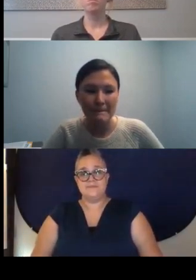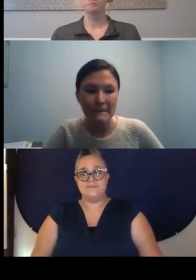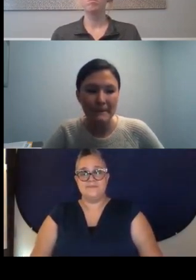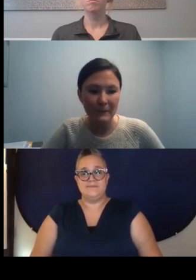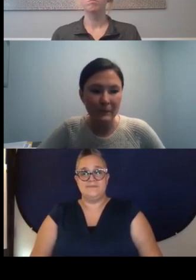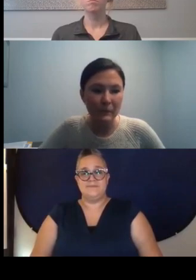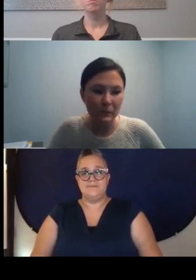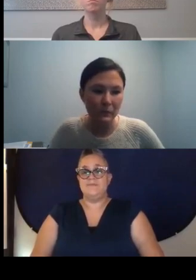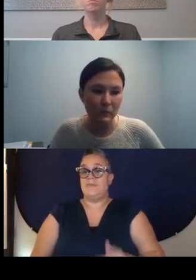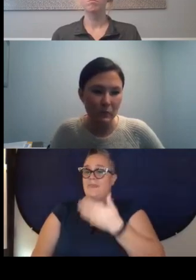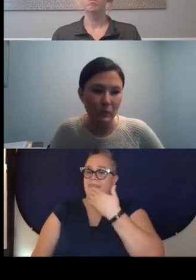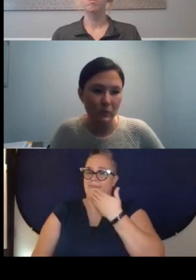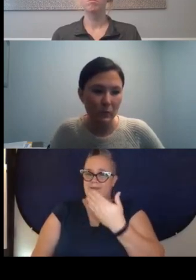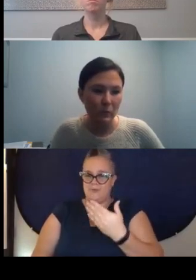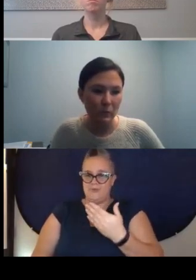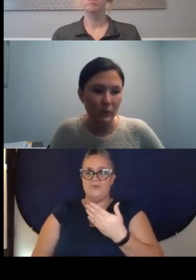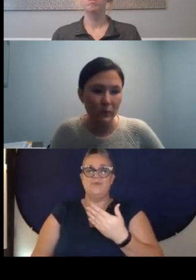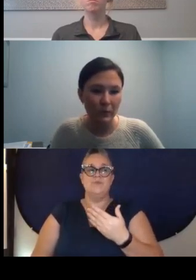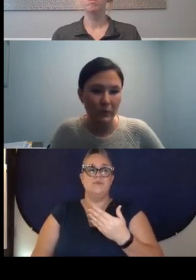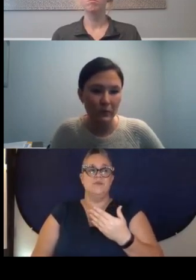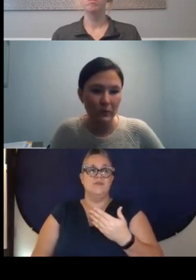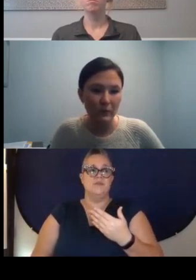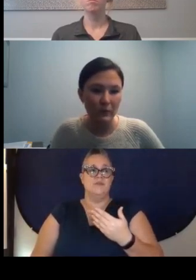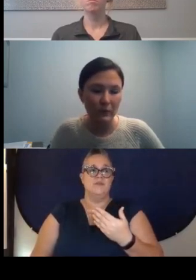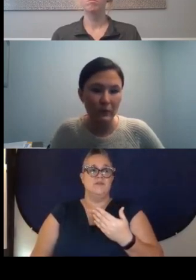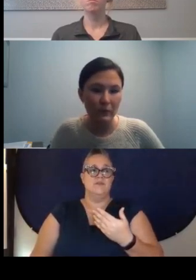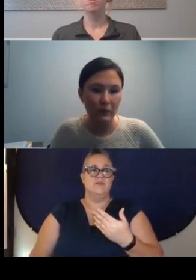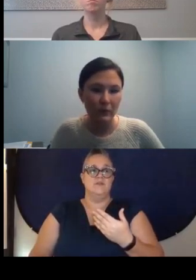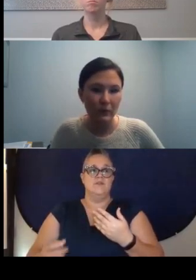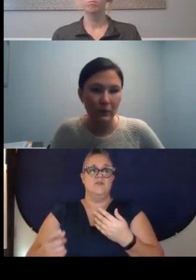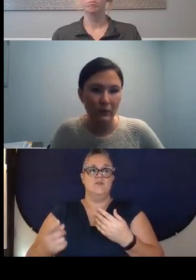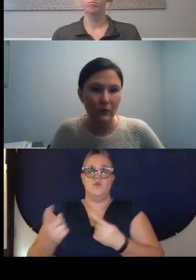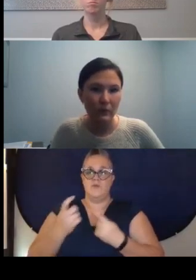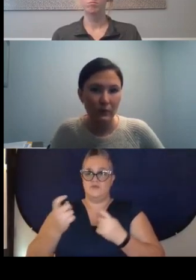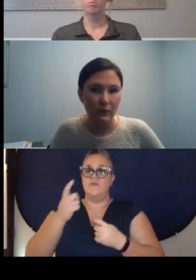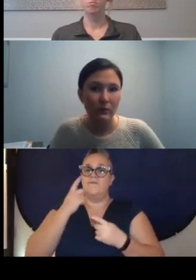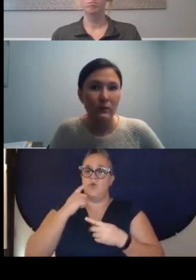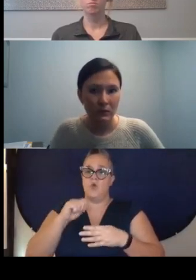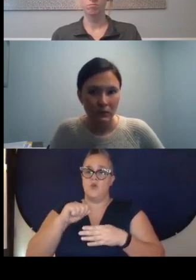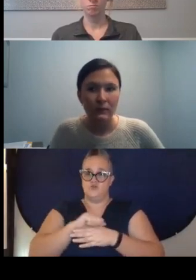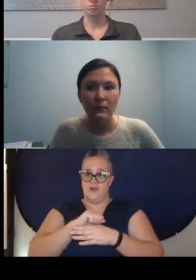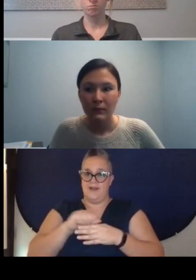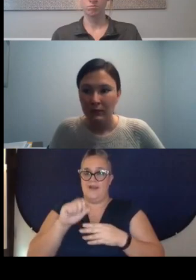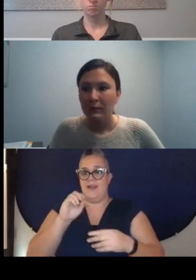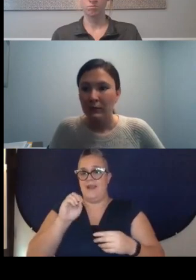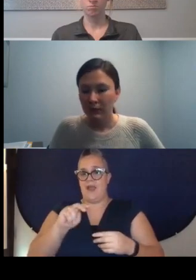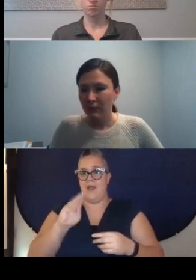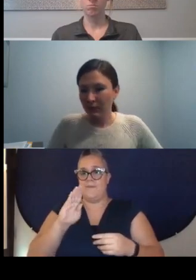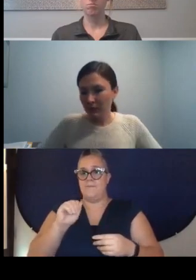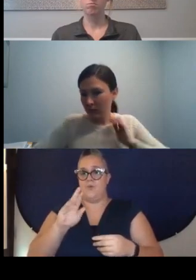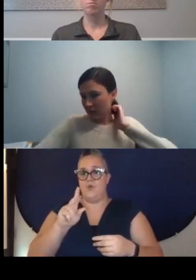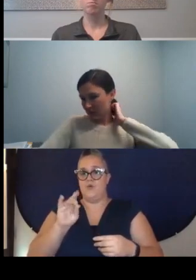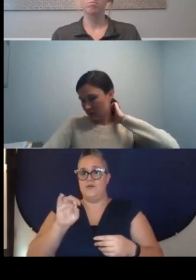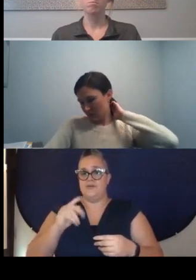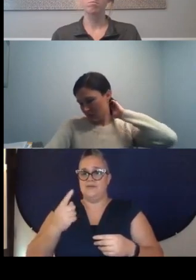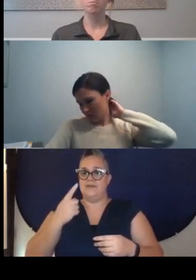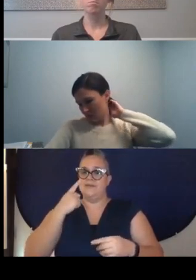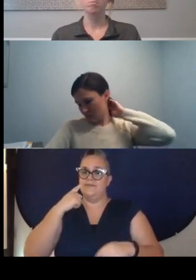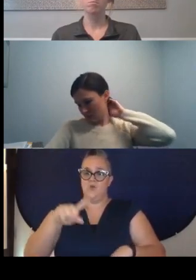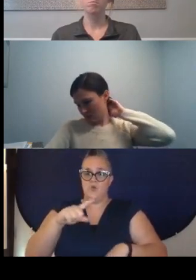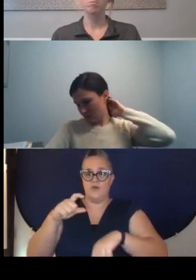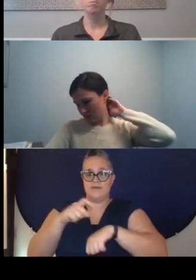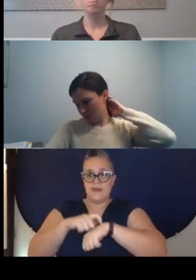Okay, thank you. We had a question on your training and onboarding process, maybe in terms of timeline, in terms